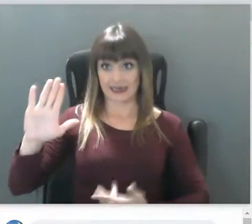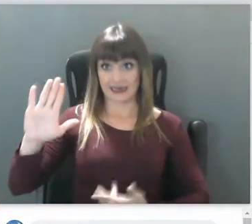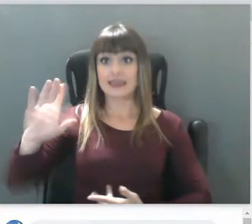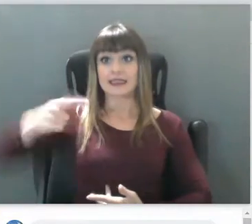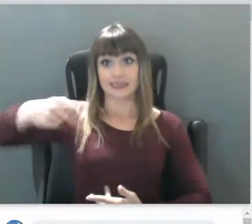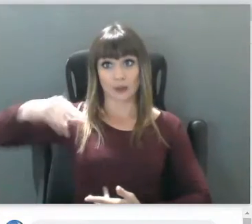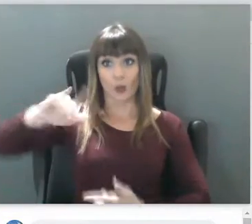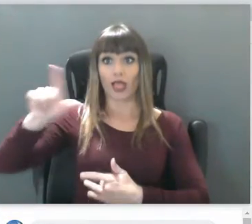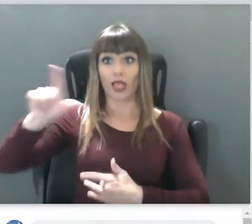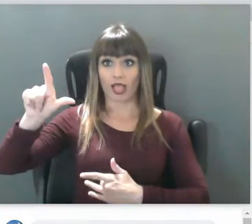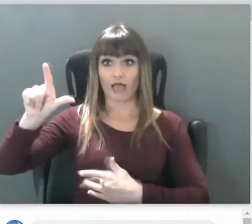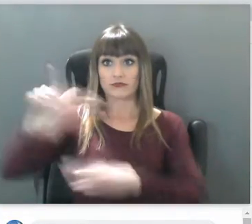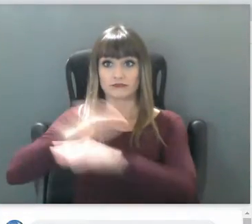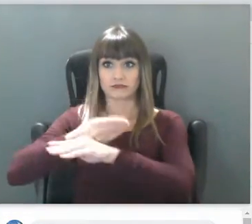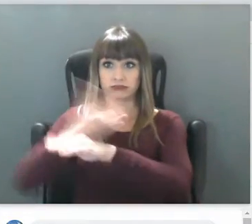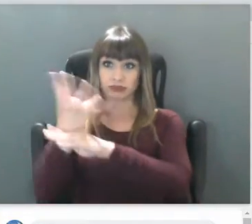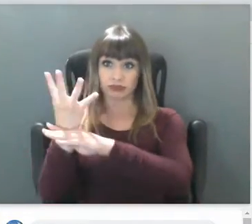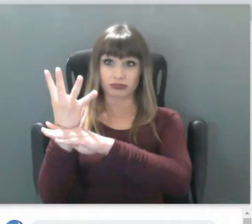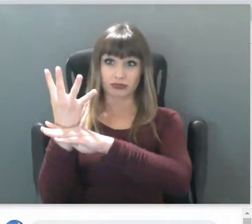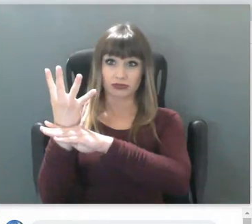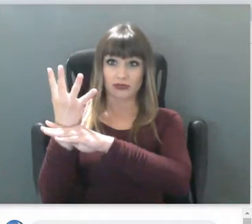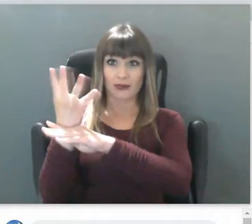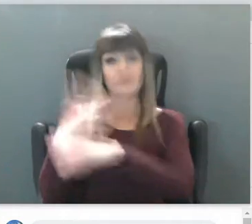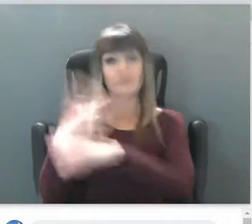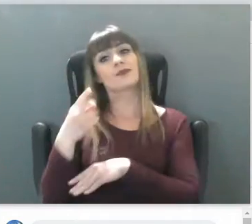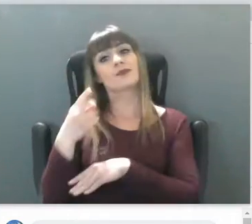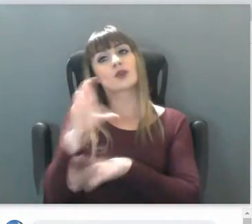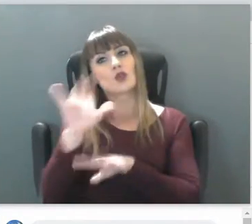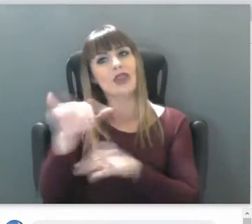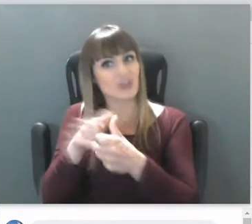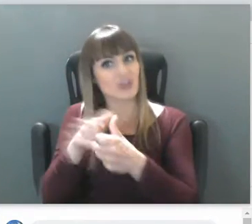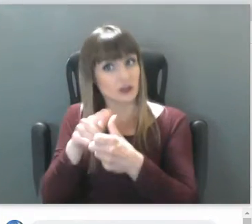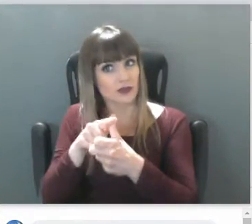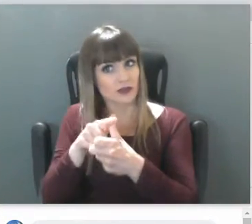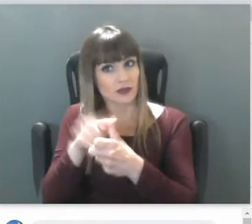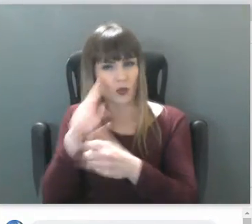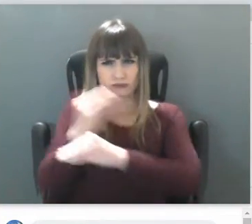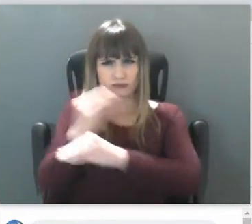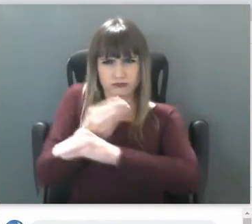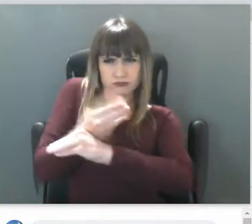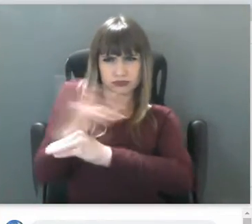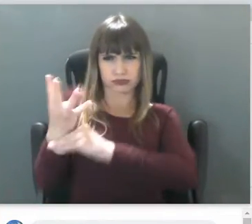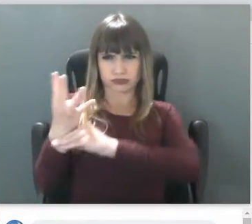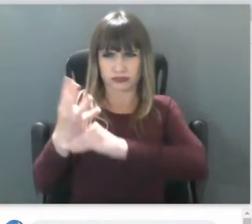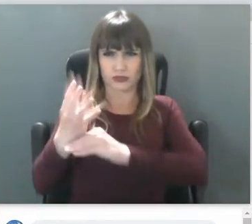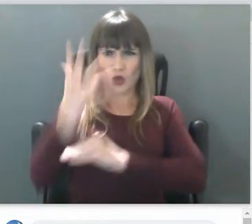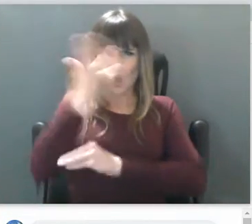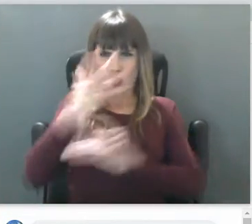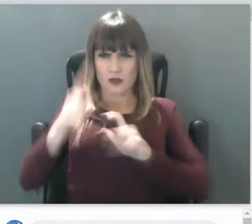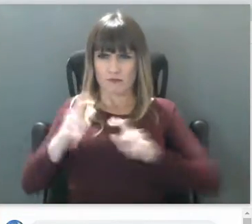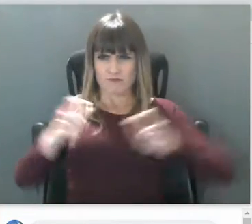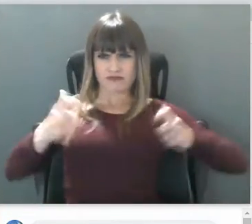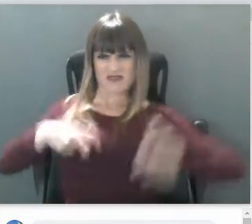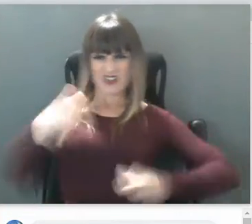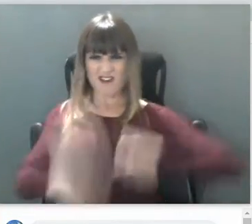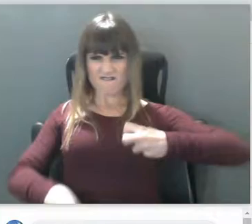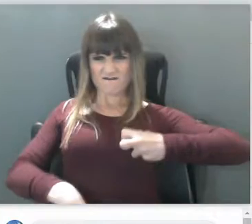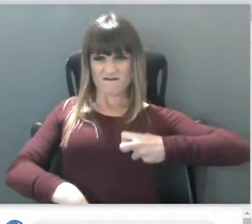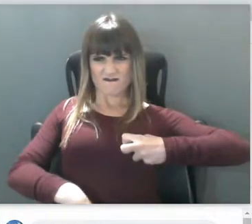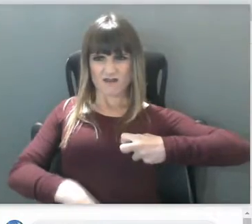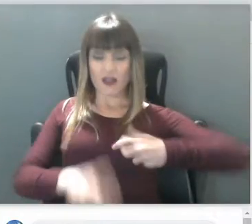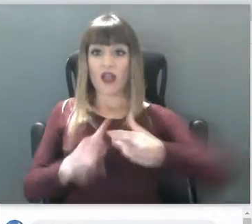coming up. I see. So they'll do that first. They will flare up those quills and make themselves look really big and tough. And then they might do